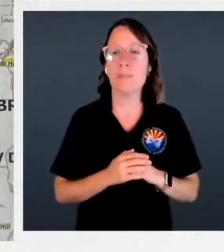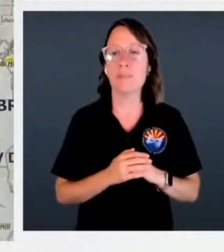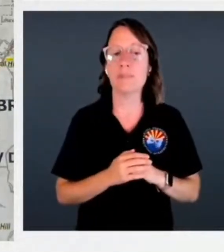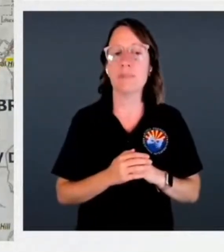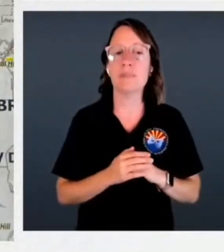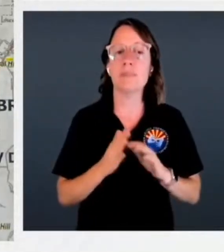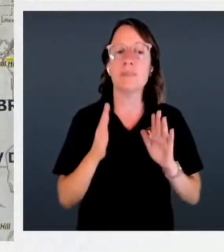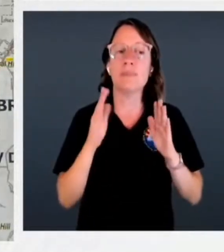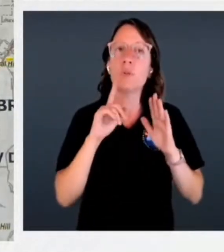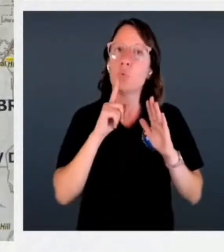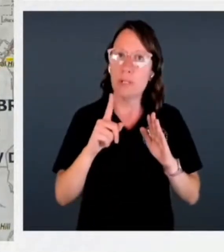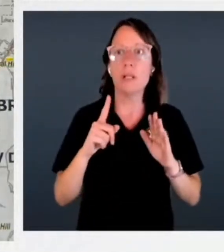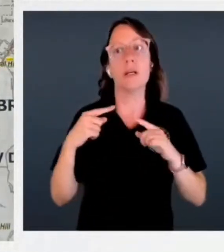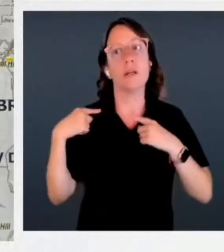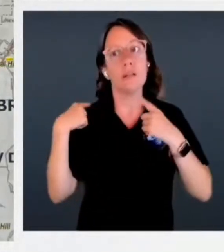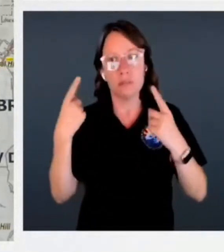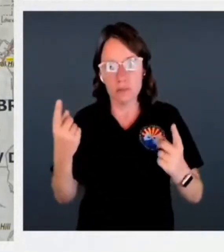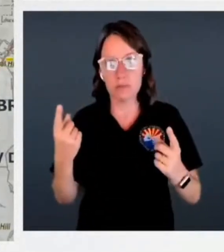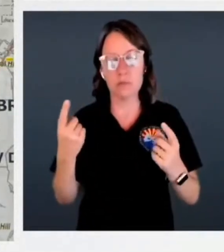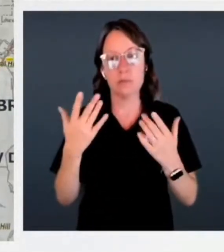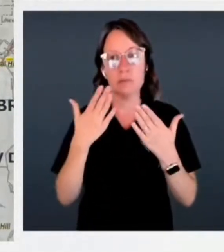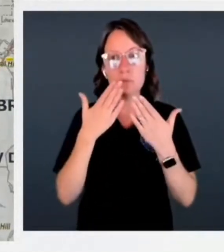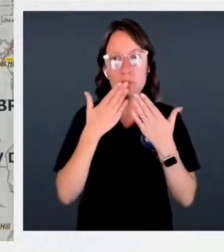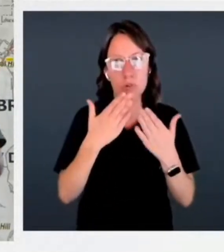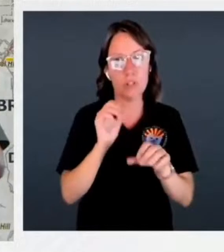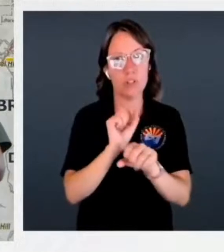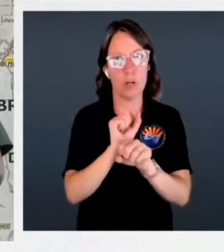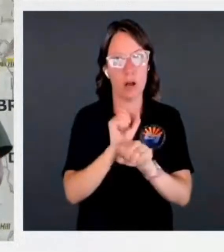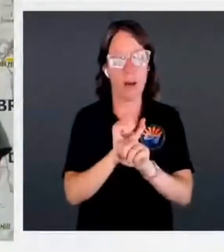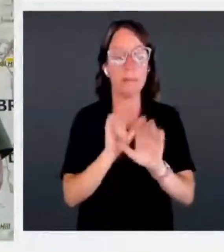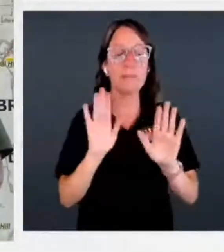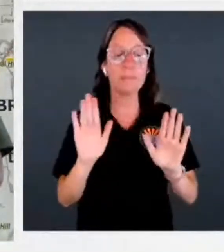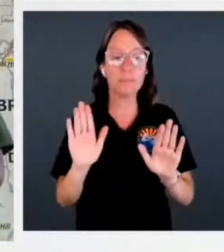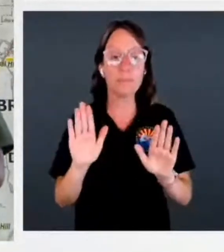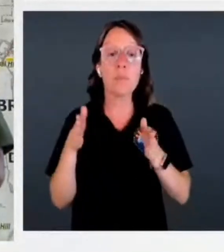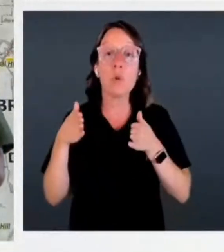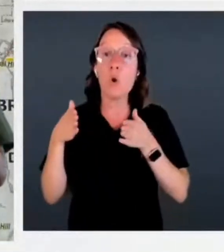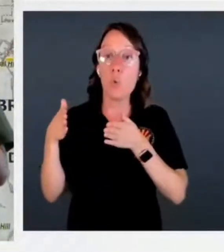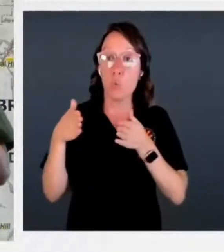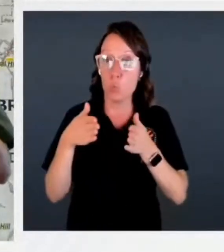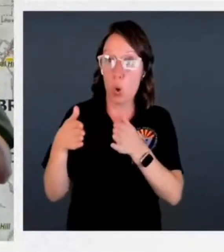that. And again, now a couple things with the road closures.